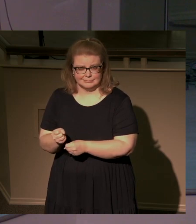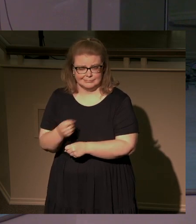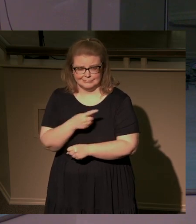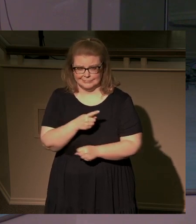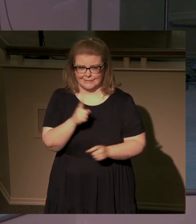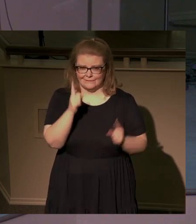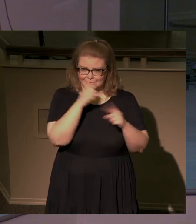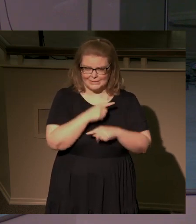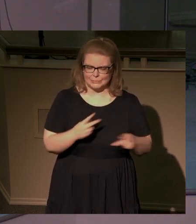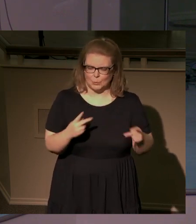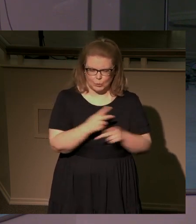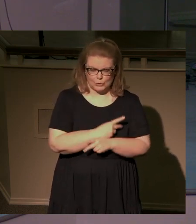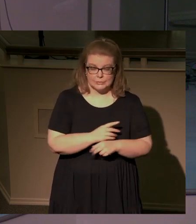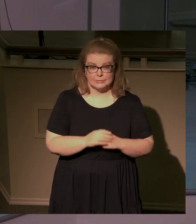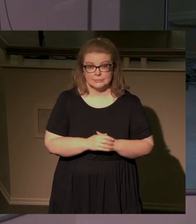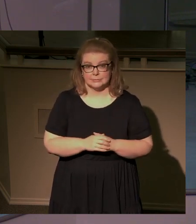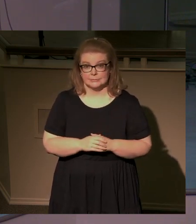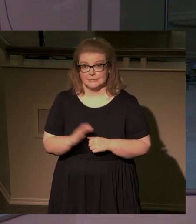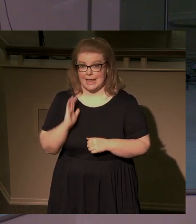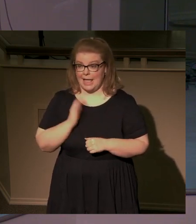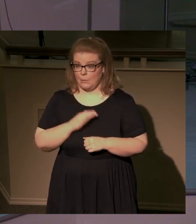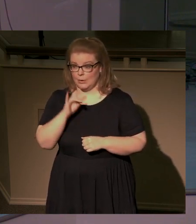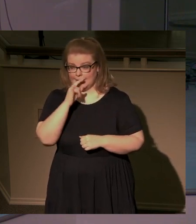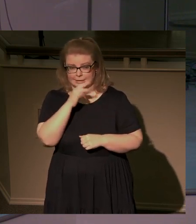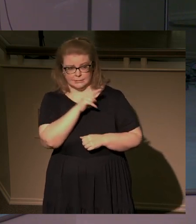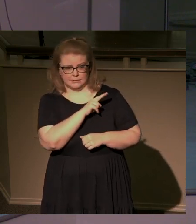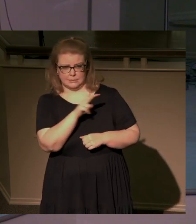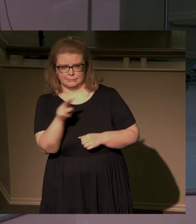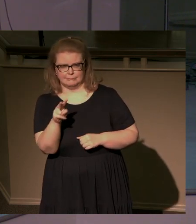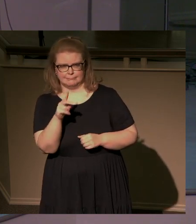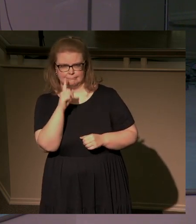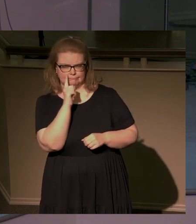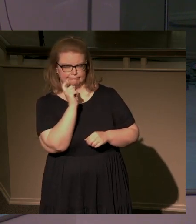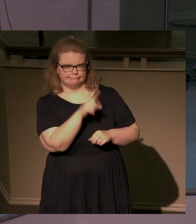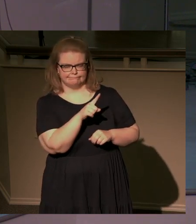And our kids' hypocrisy meters,